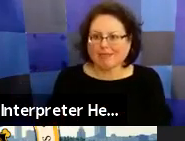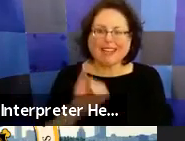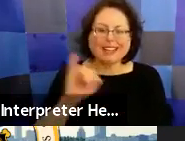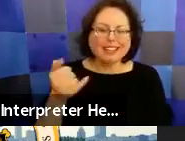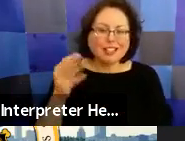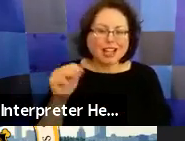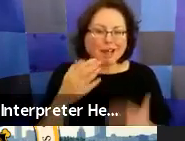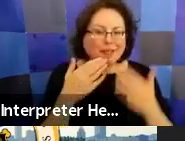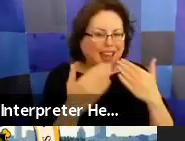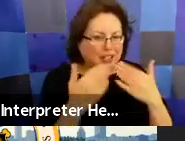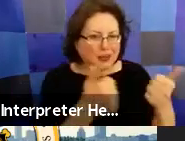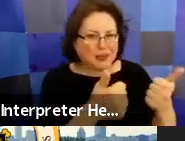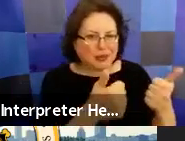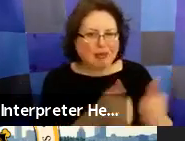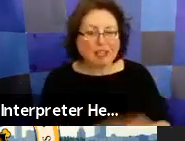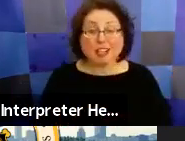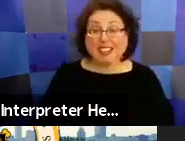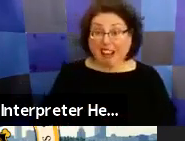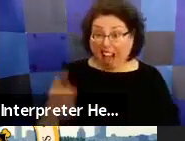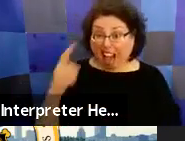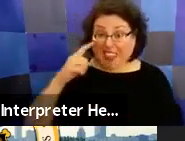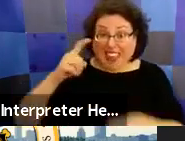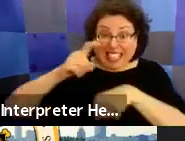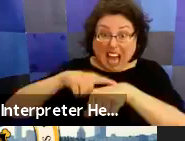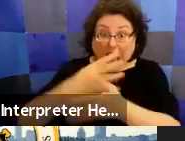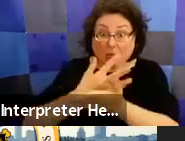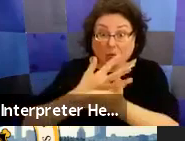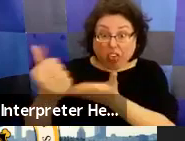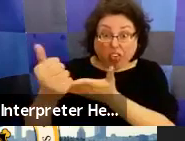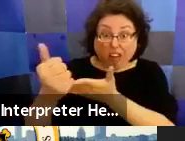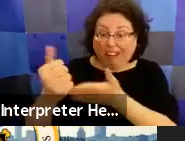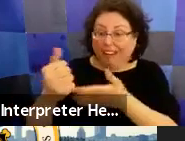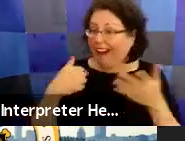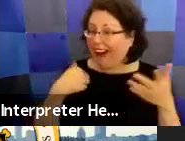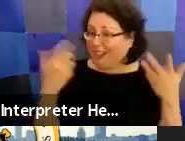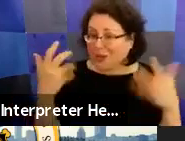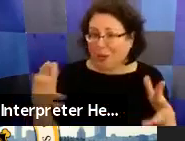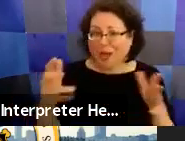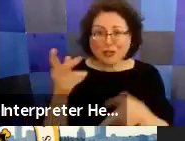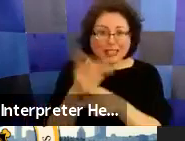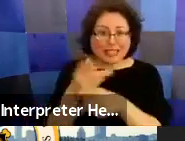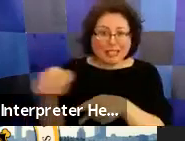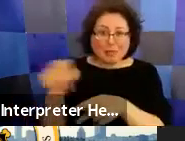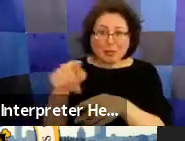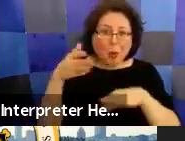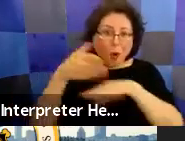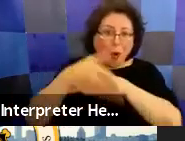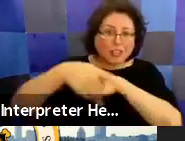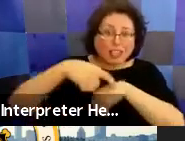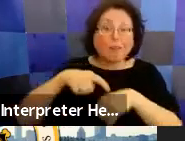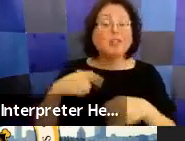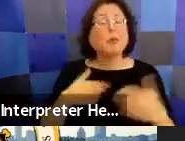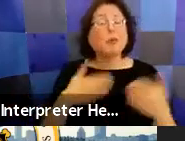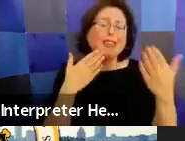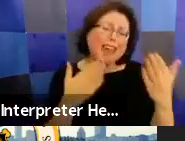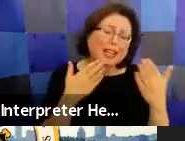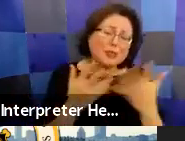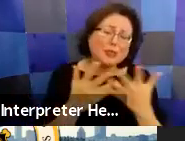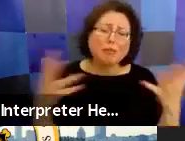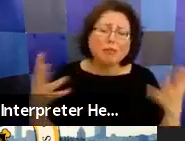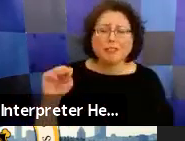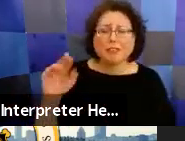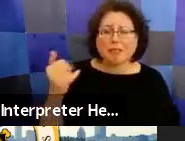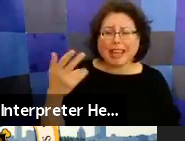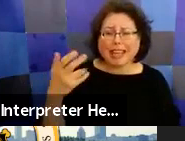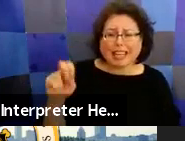Megan. I think we're just about at the end of our time. I don't want to keep anyone, but thank you so much to Megan from FHP